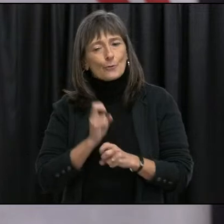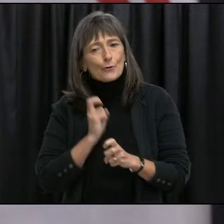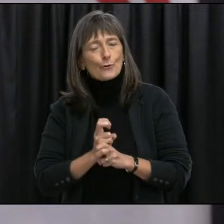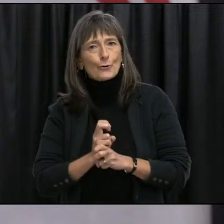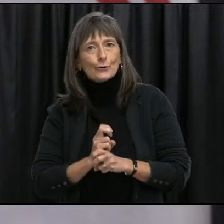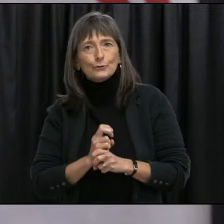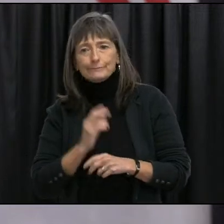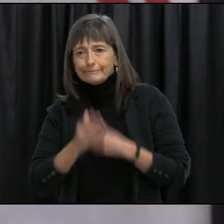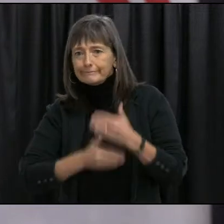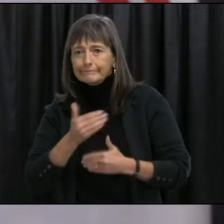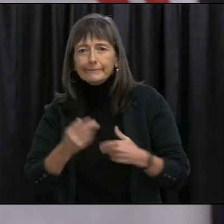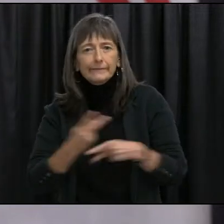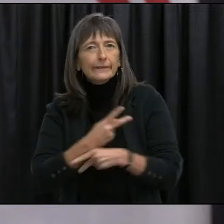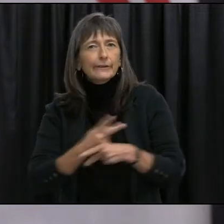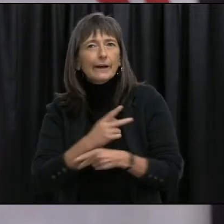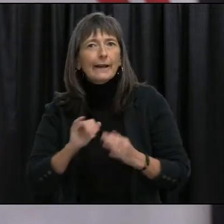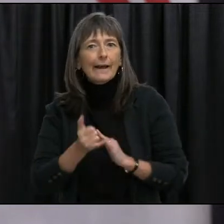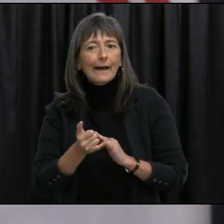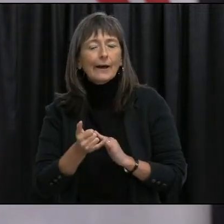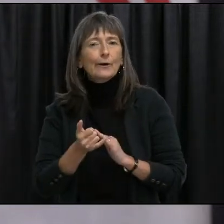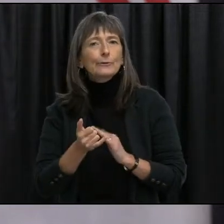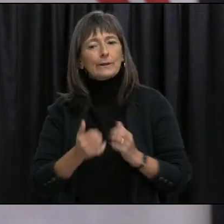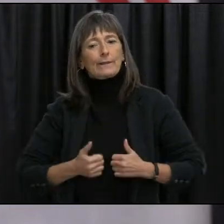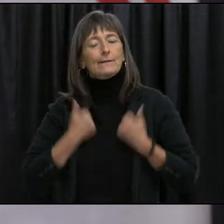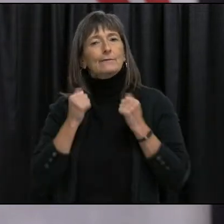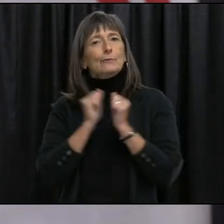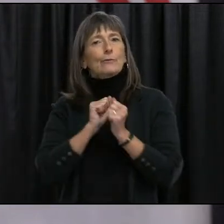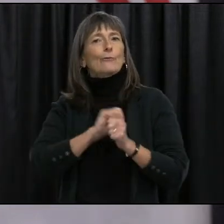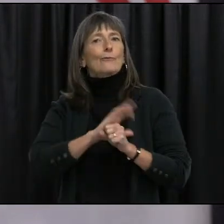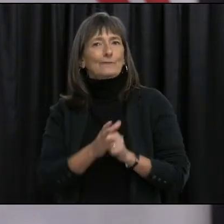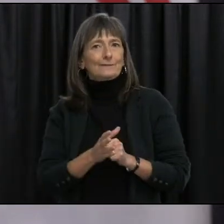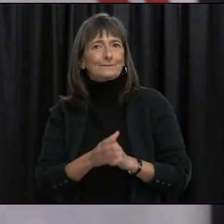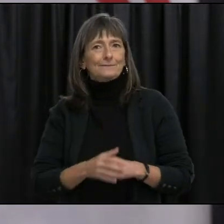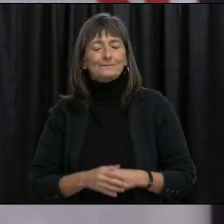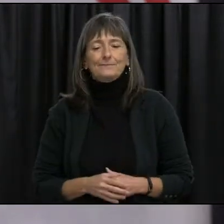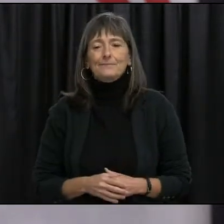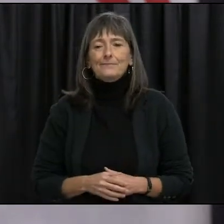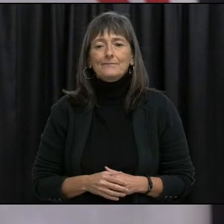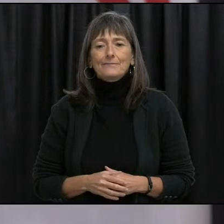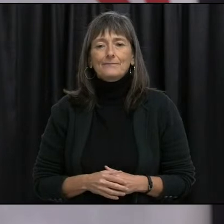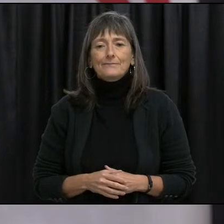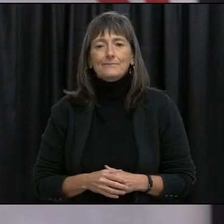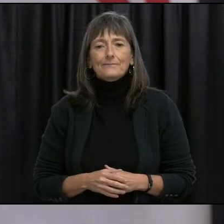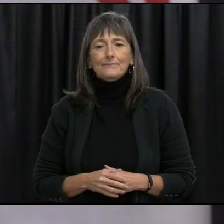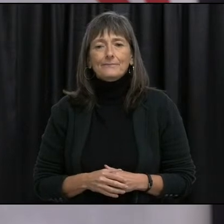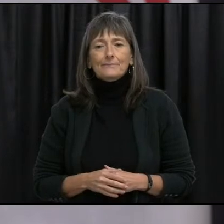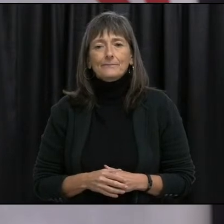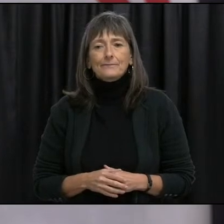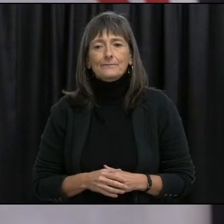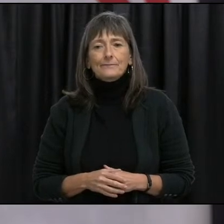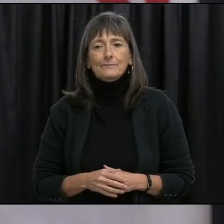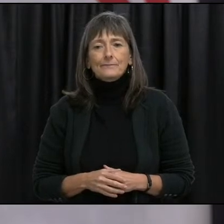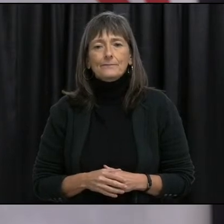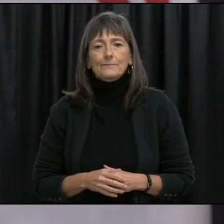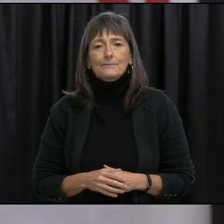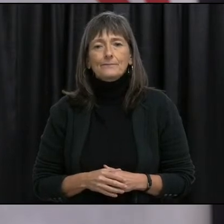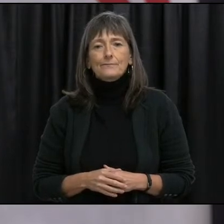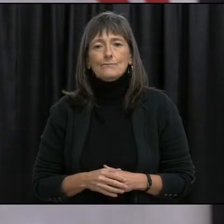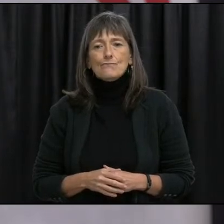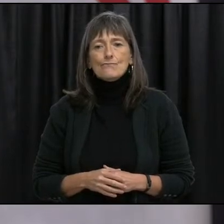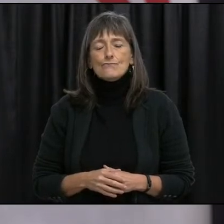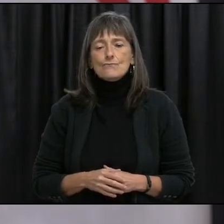allow life to go forward, bearing in mind the load from COVID at the time we're